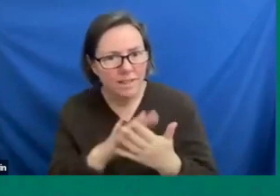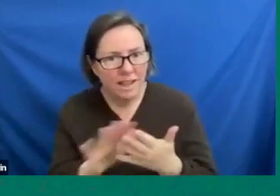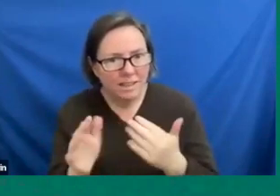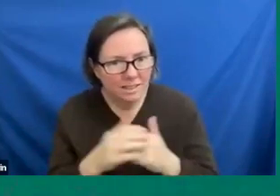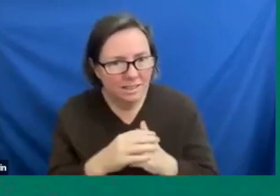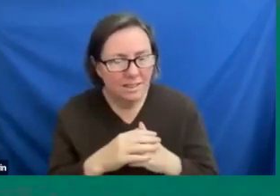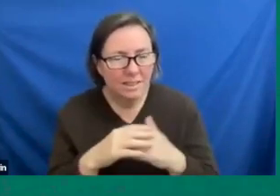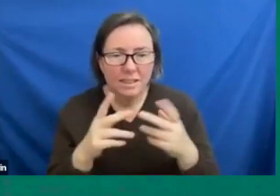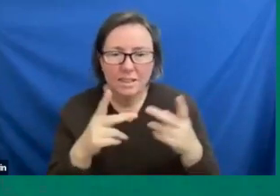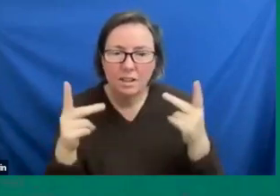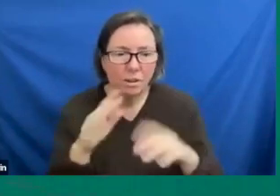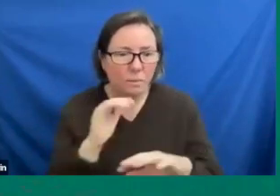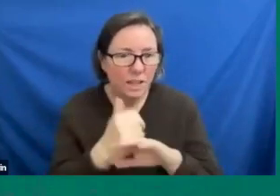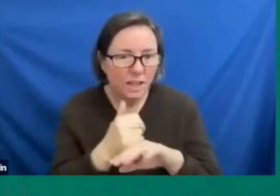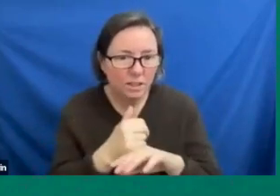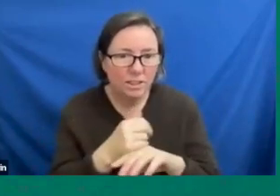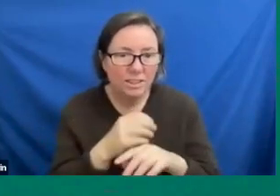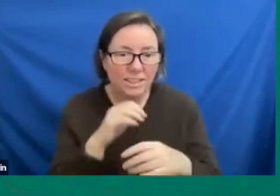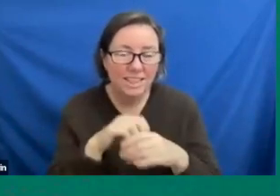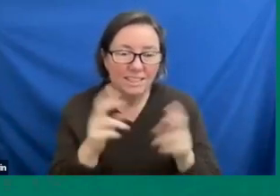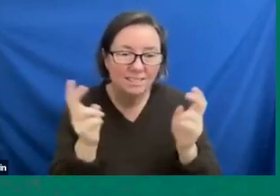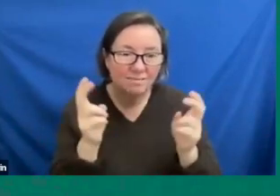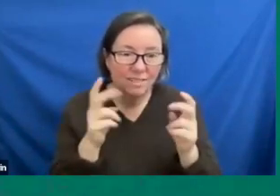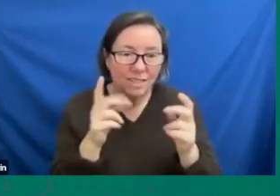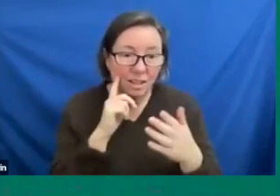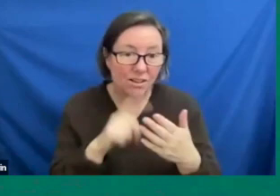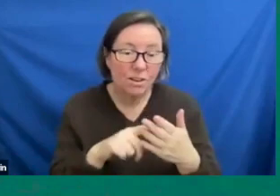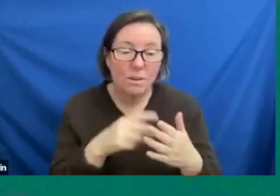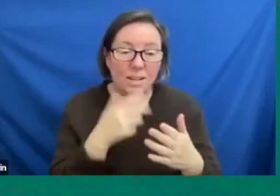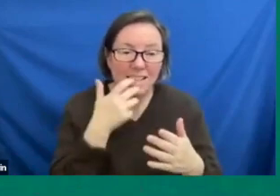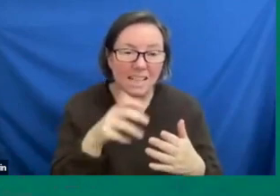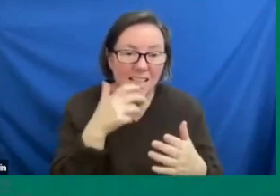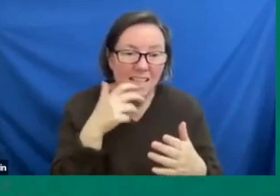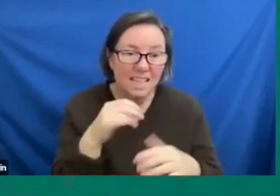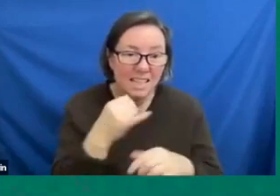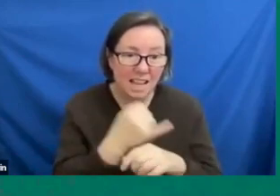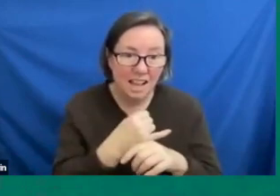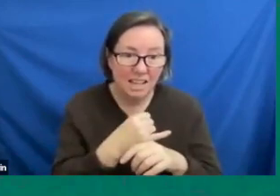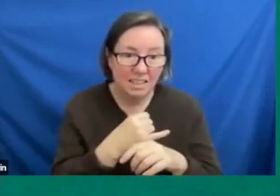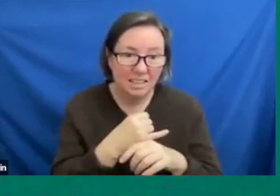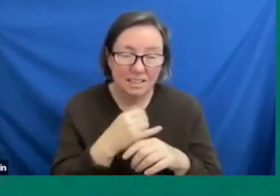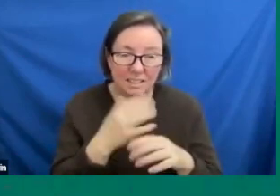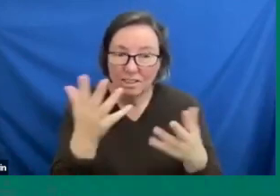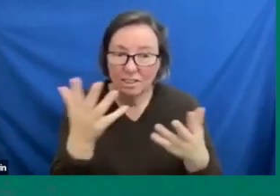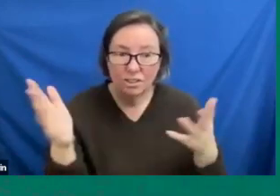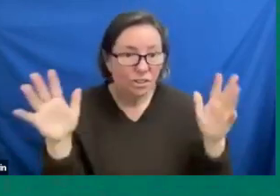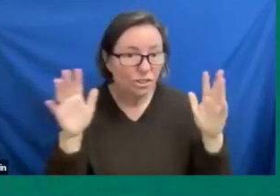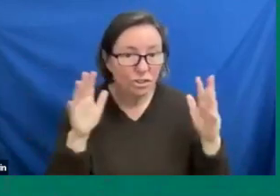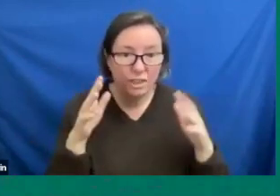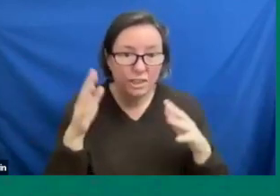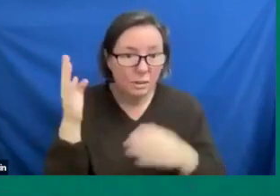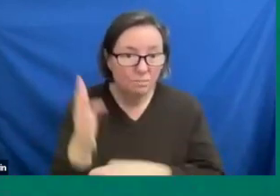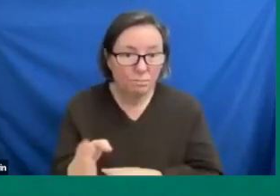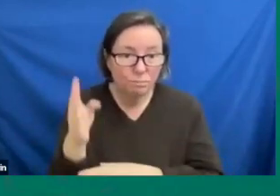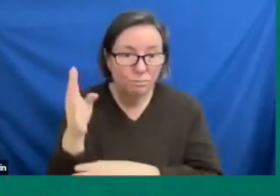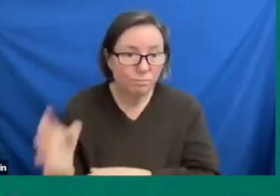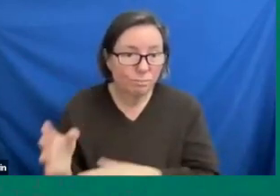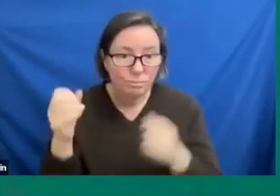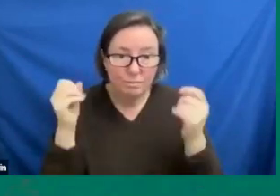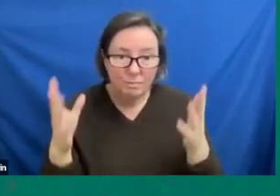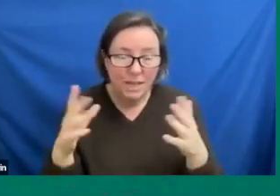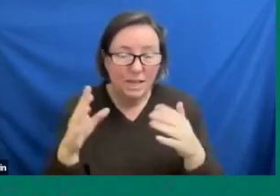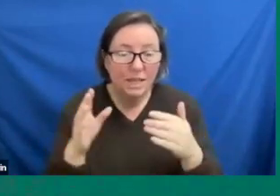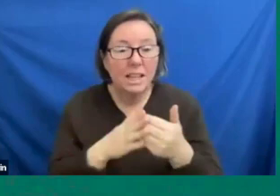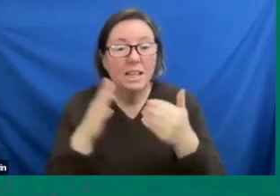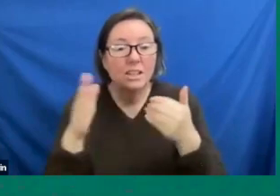is located in a noted heat island. We've recently lost significant mature tree cover in adjacent Malcolm